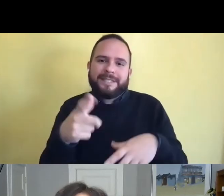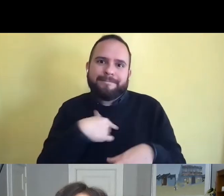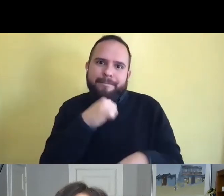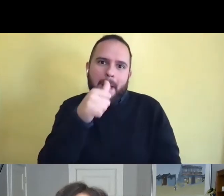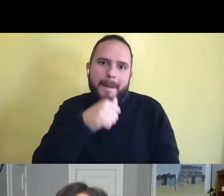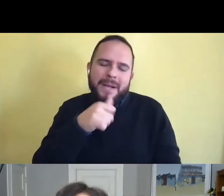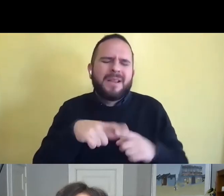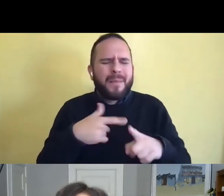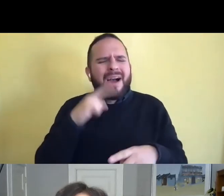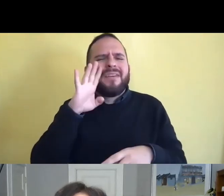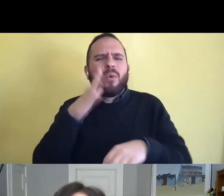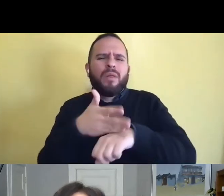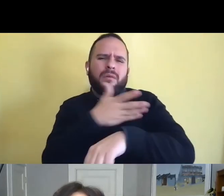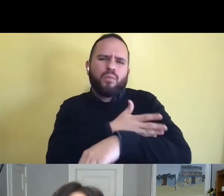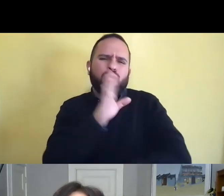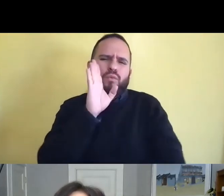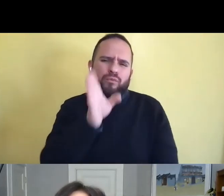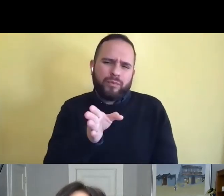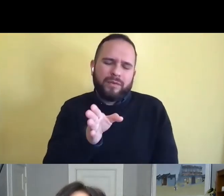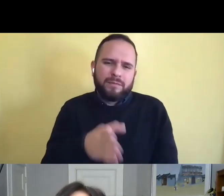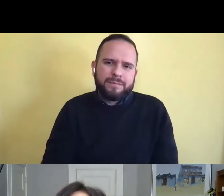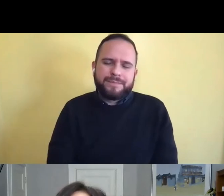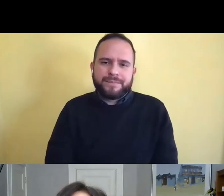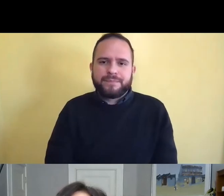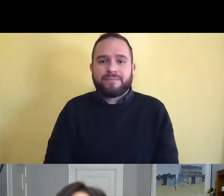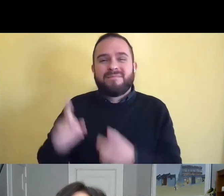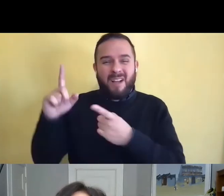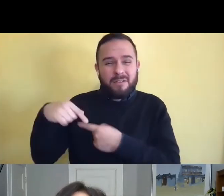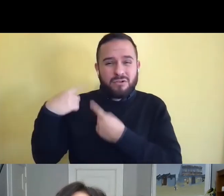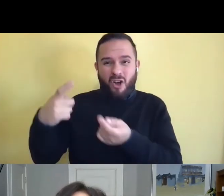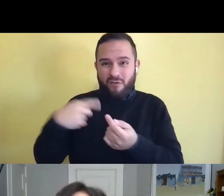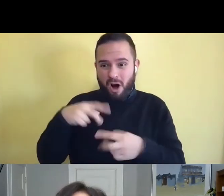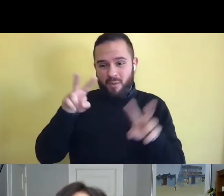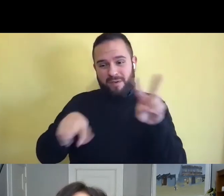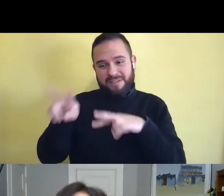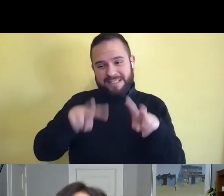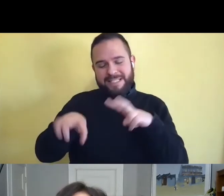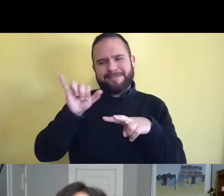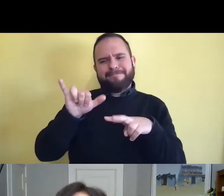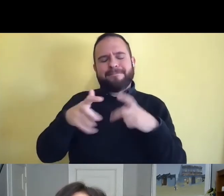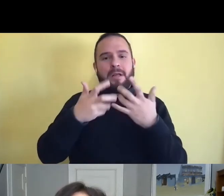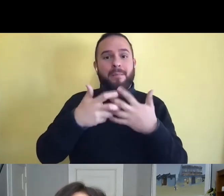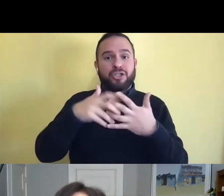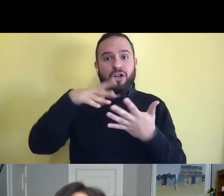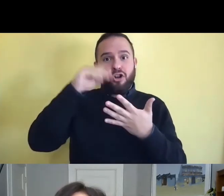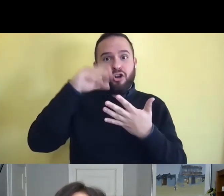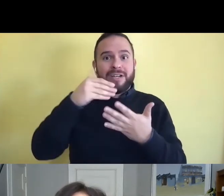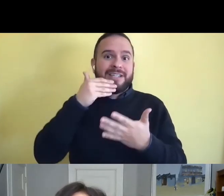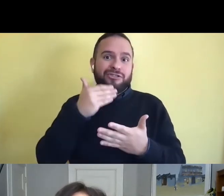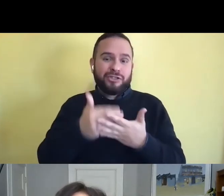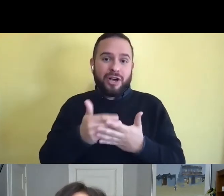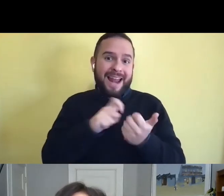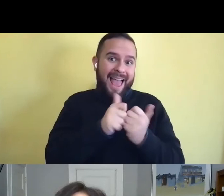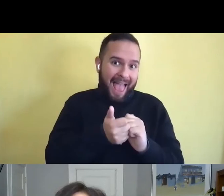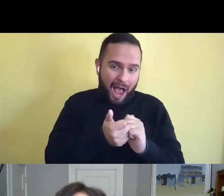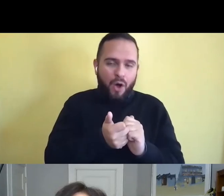think that what we've seen is that where machine learning is really good is the more data it gets, the quicker